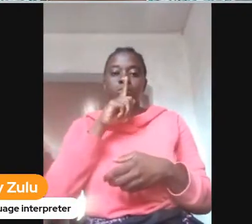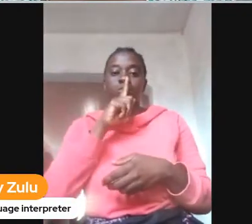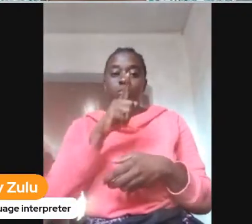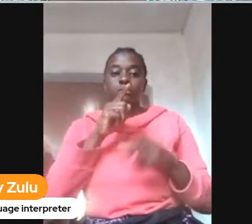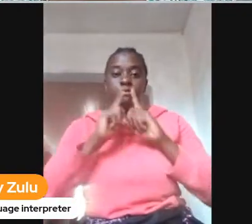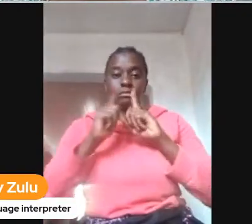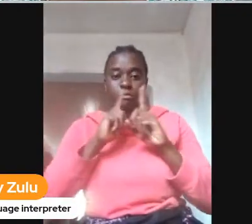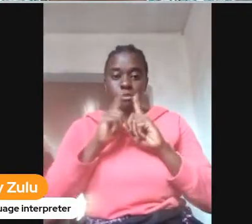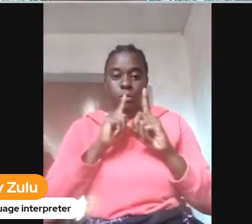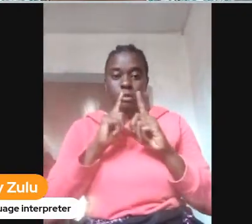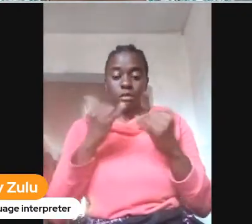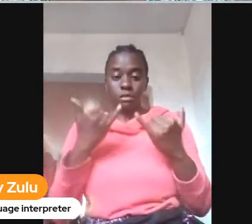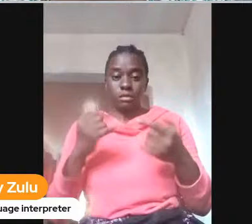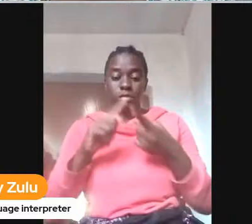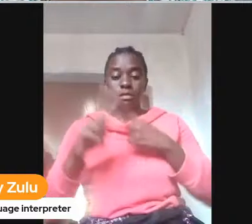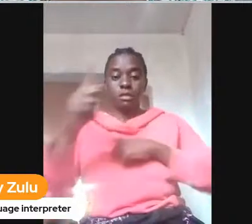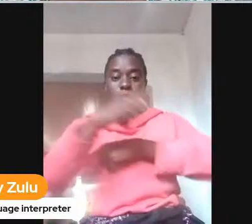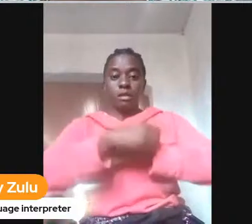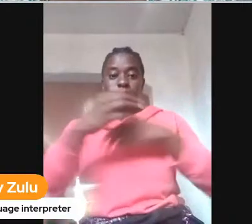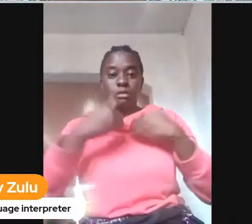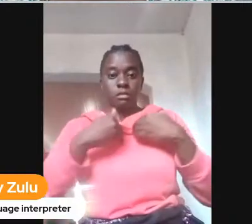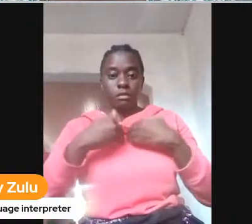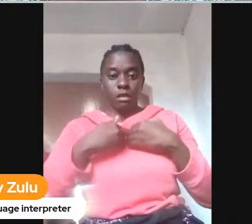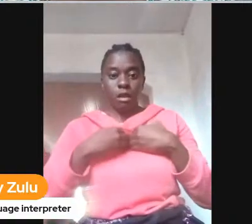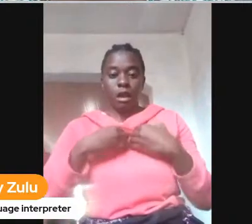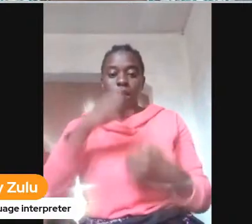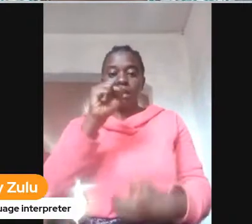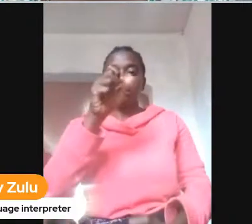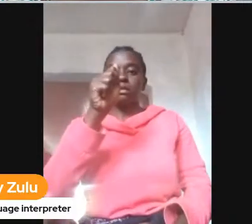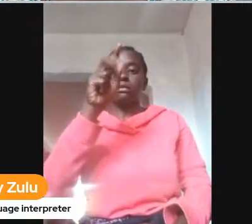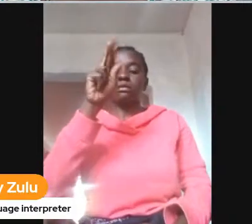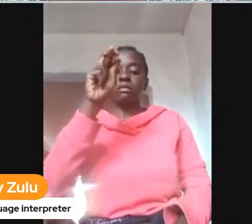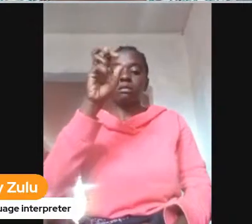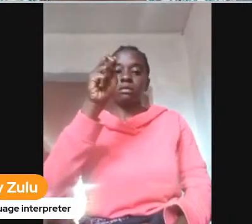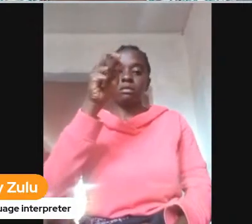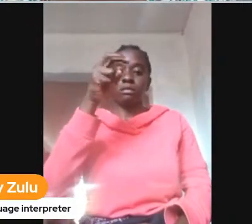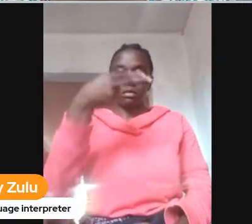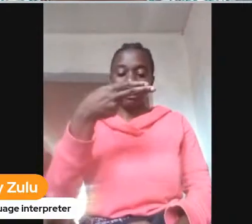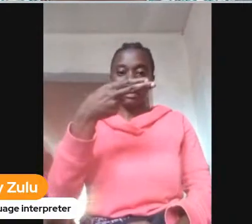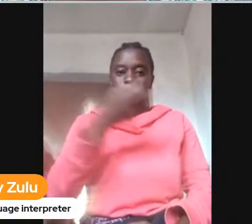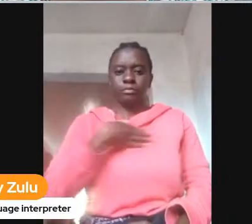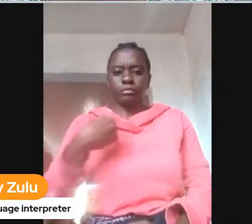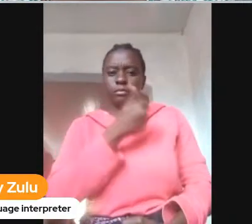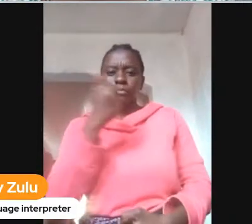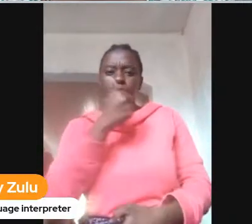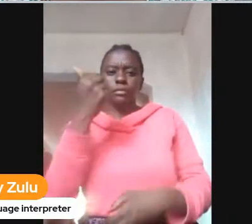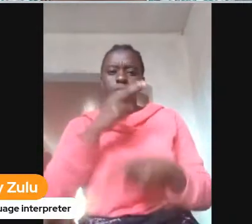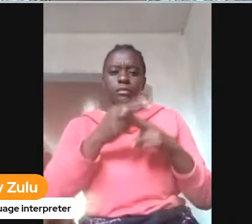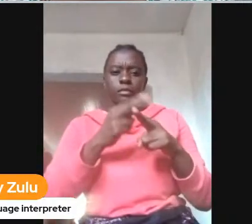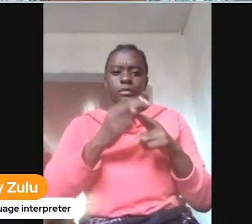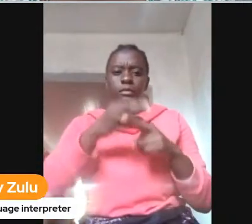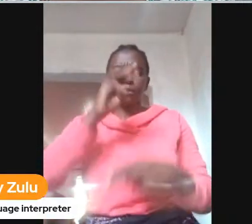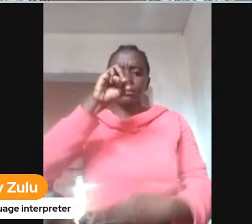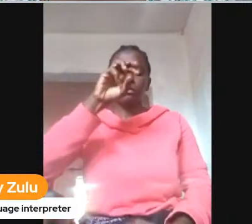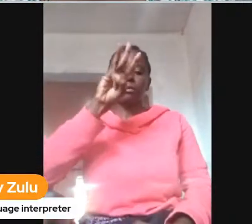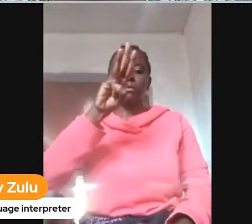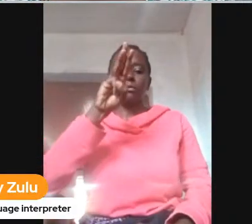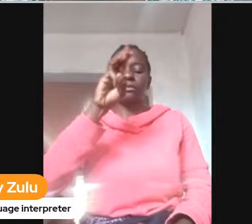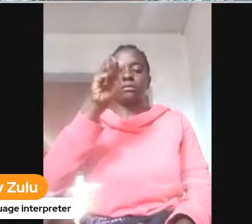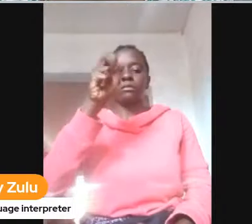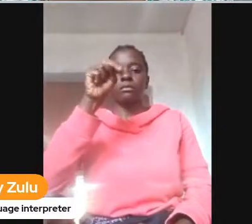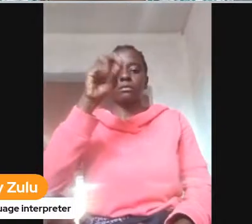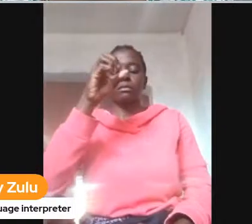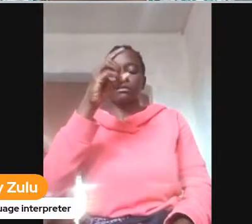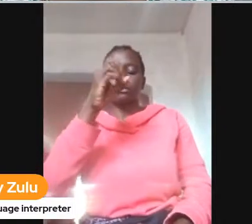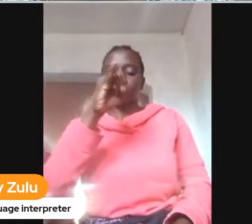have Sarah, adolescent focal point person, and Monida, a national trainer in adolescent health. On